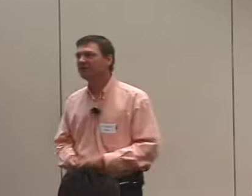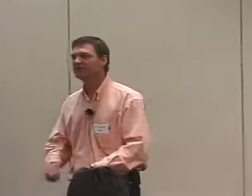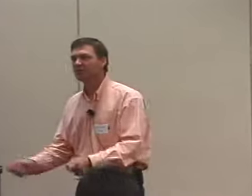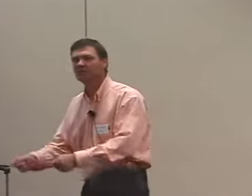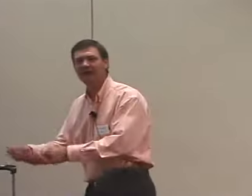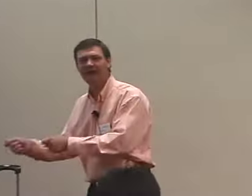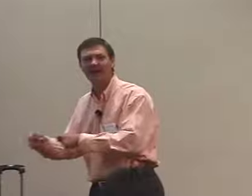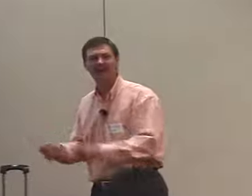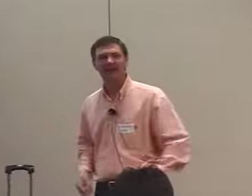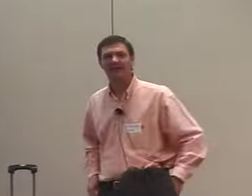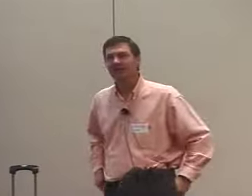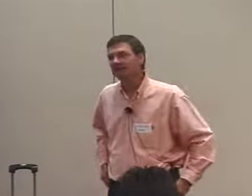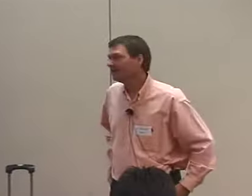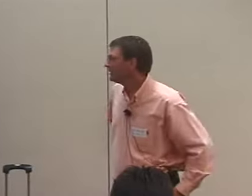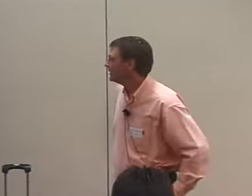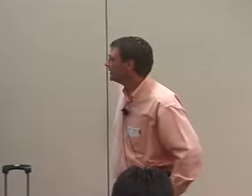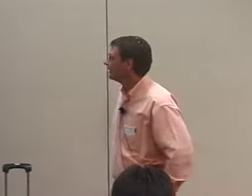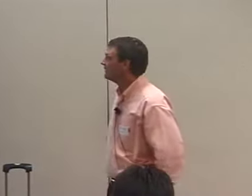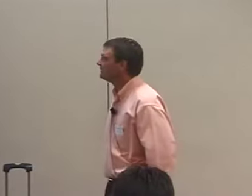and sweeping up. And